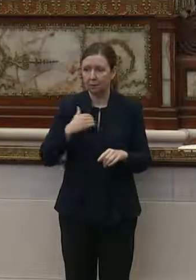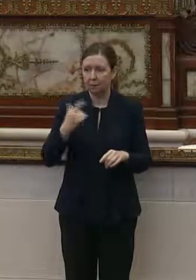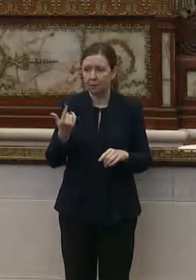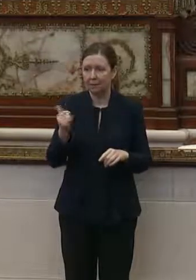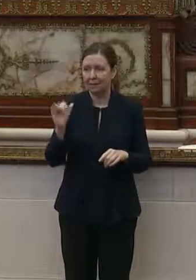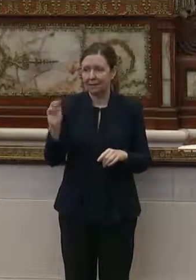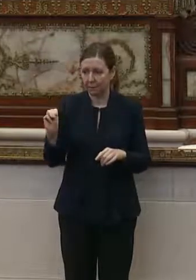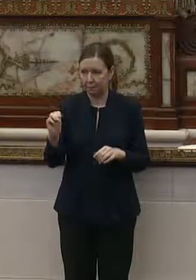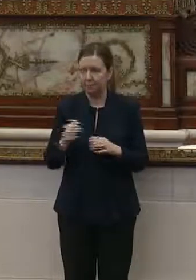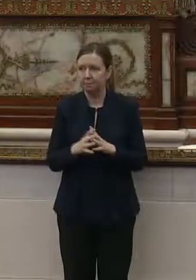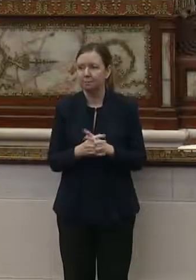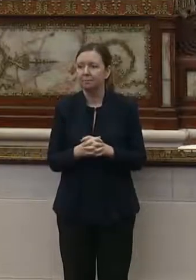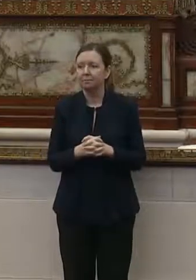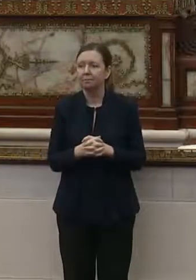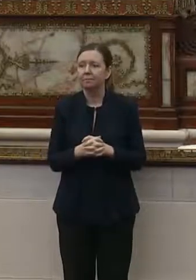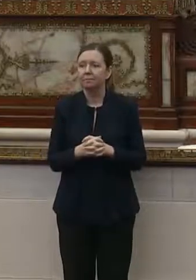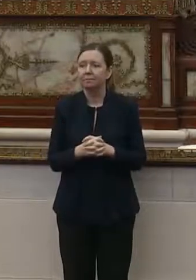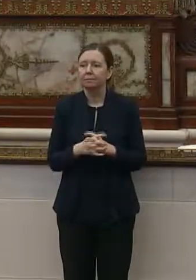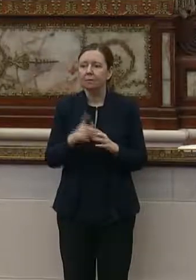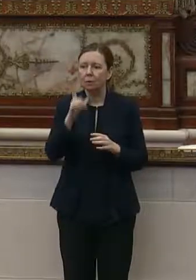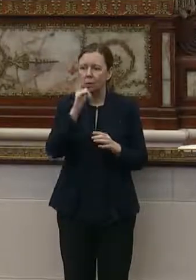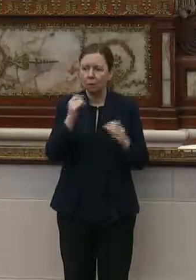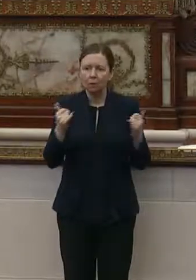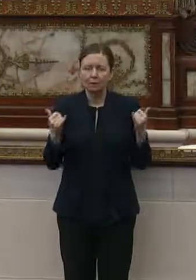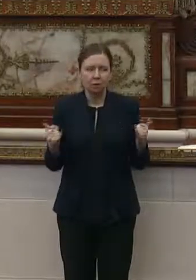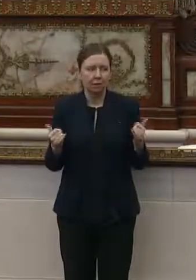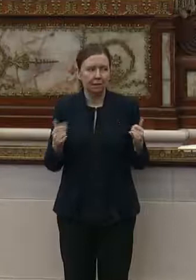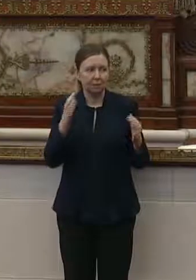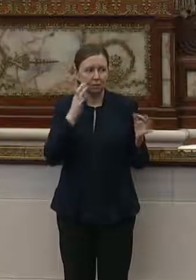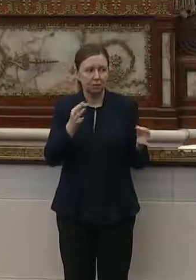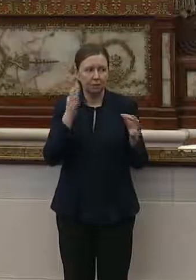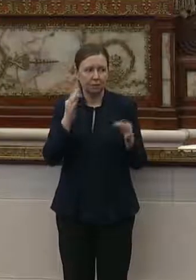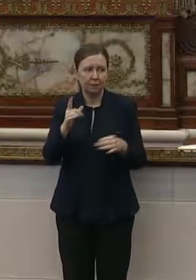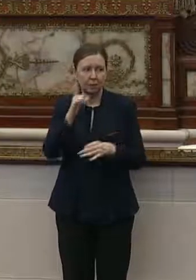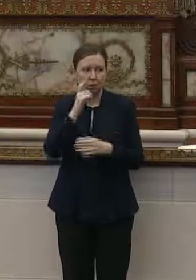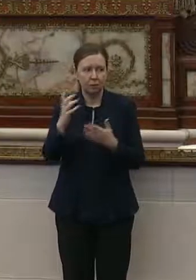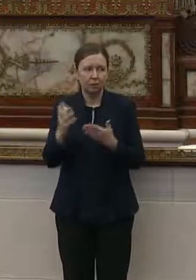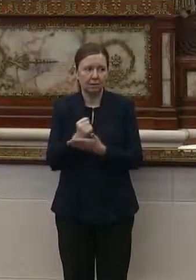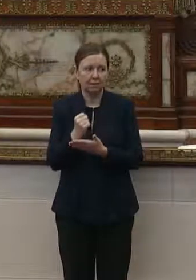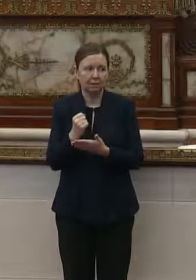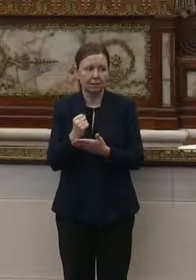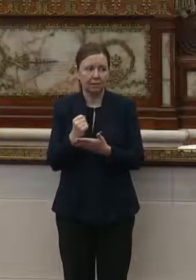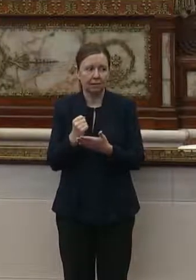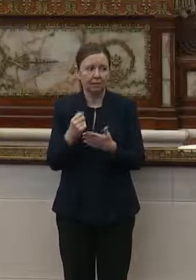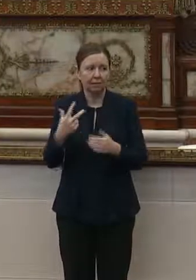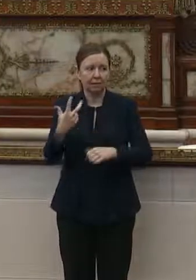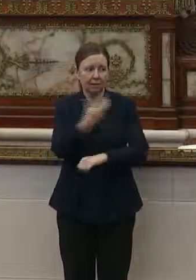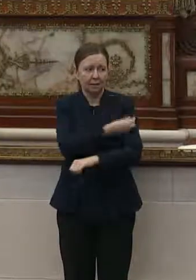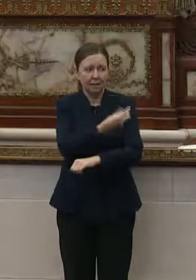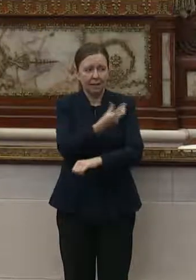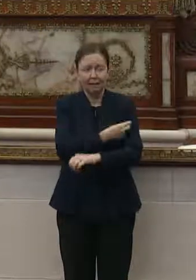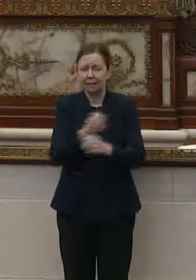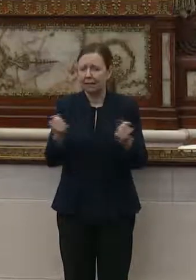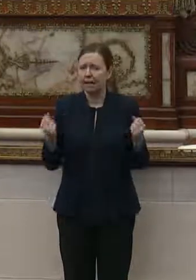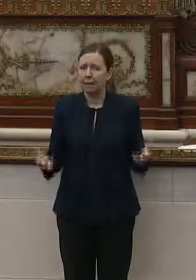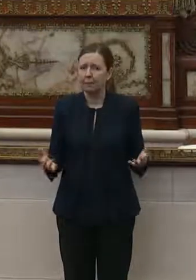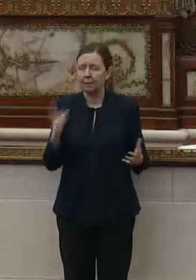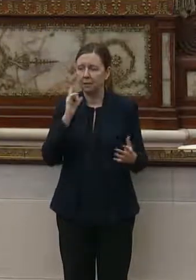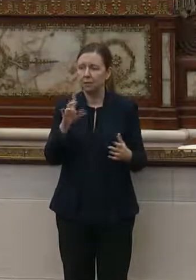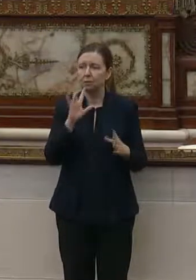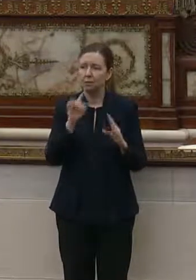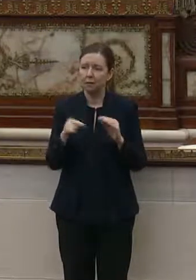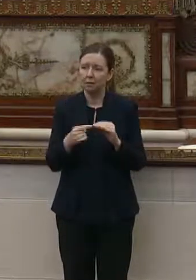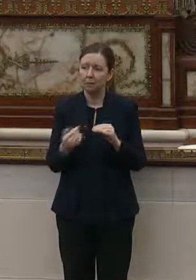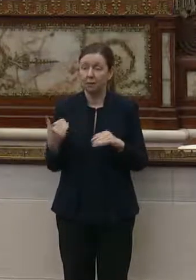and asking who is currently determining who is receiving the the vaccine and how much? Because you talked